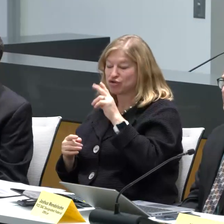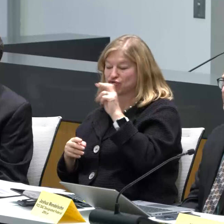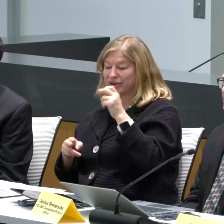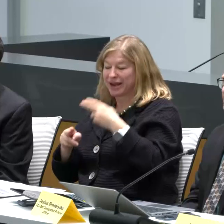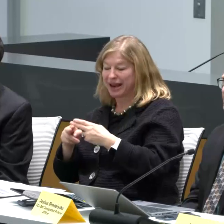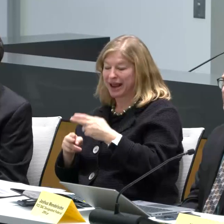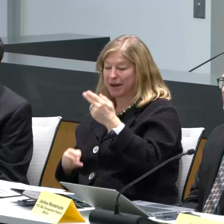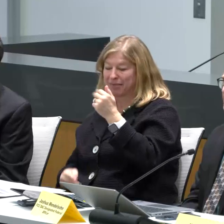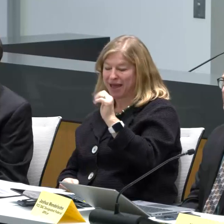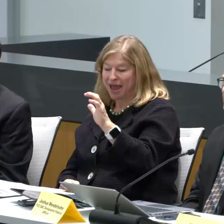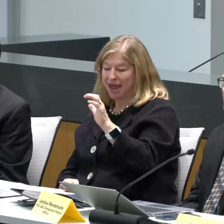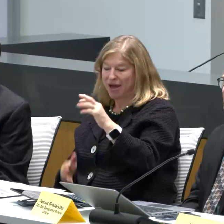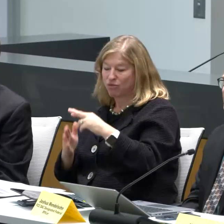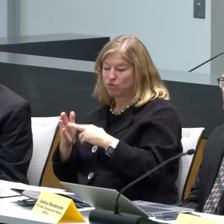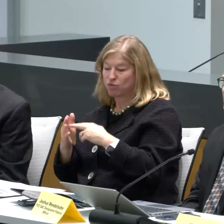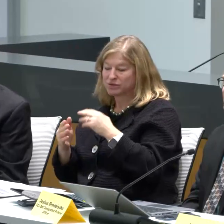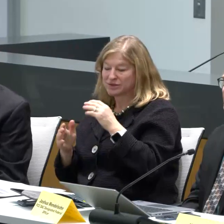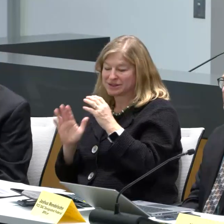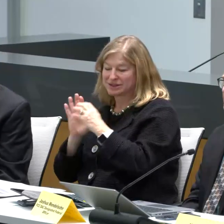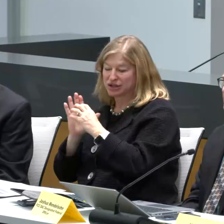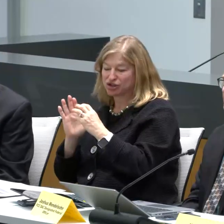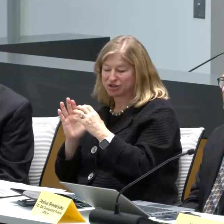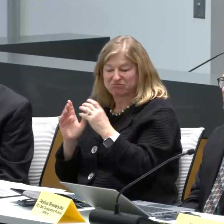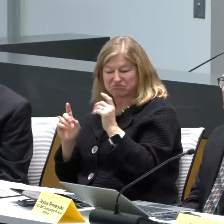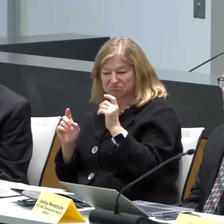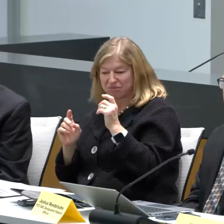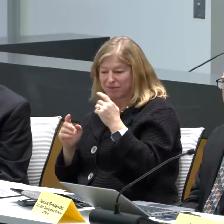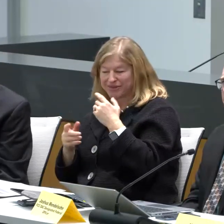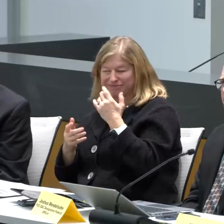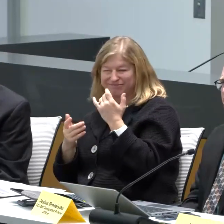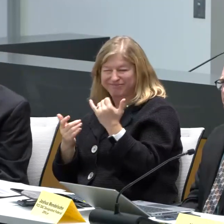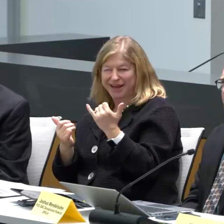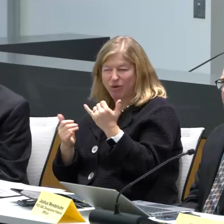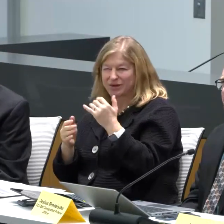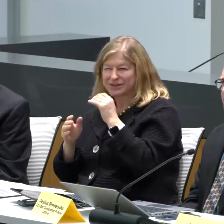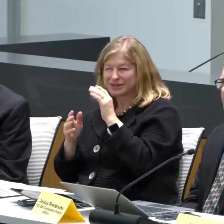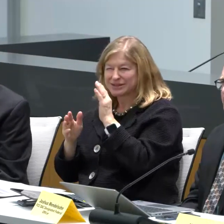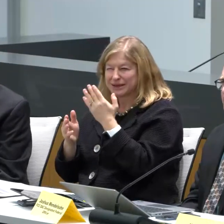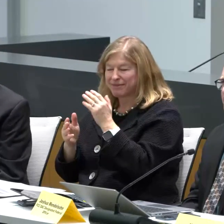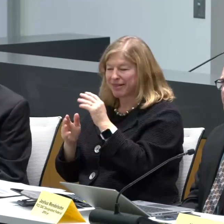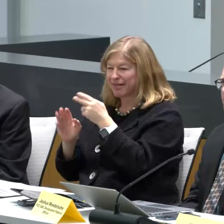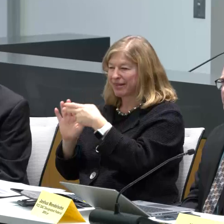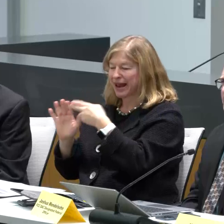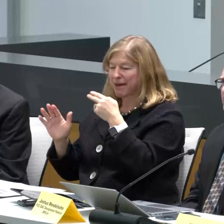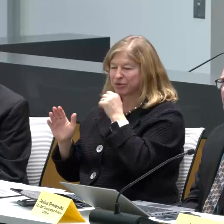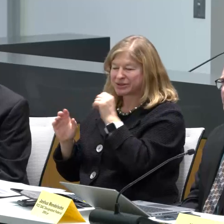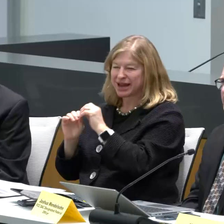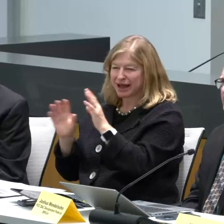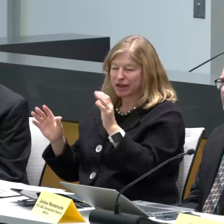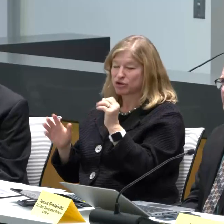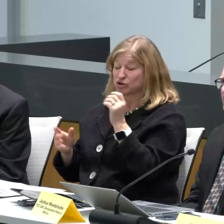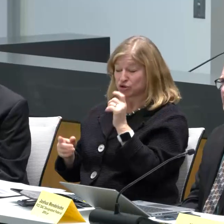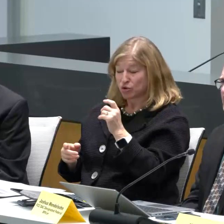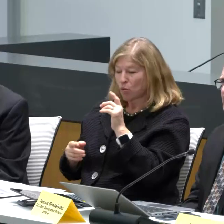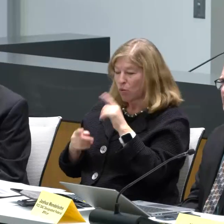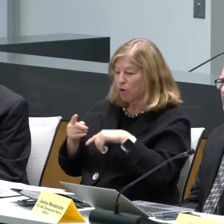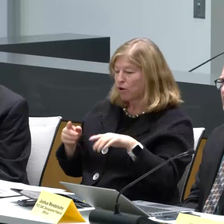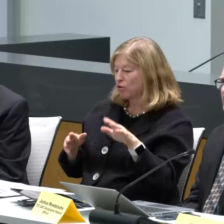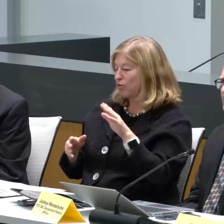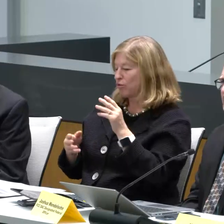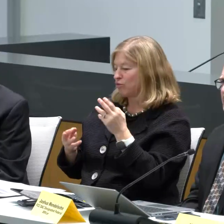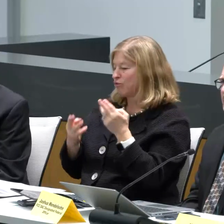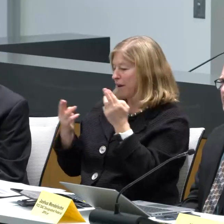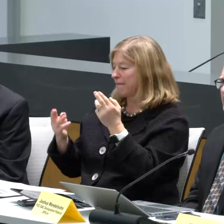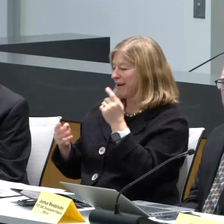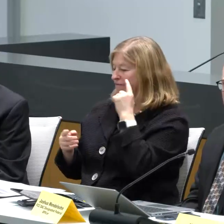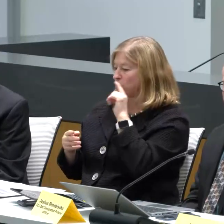information. Also seeking is whether or not we should rename the HAC in the section as is. It doesn't seem